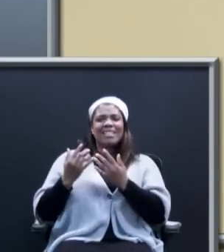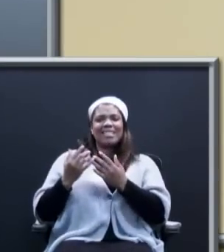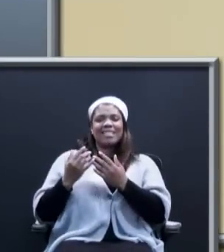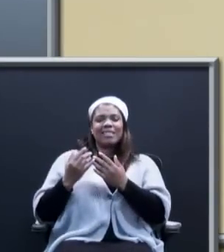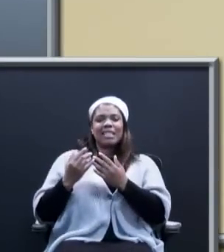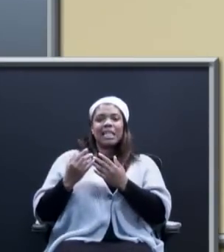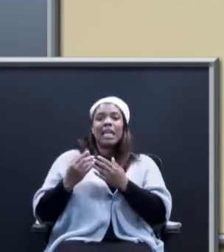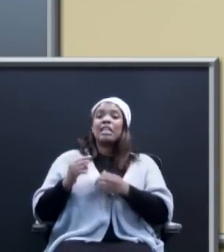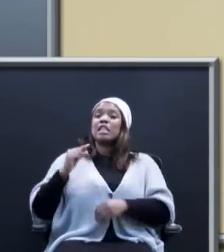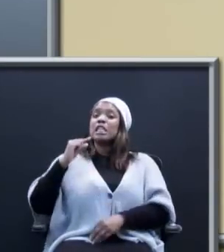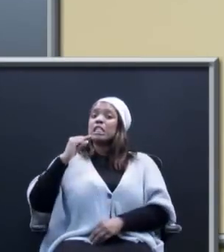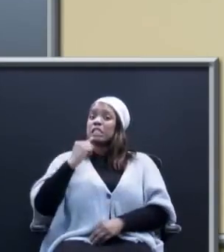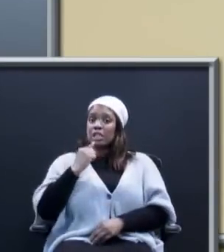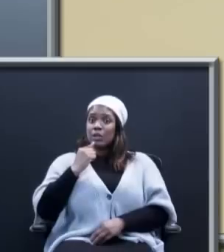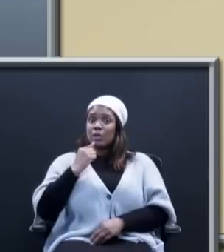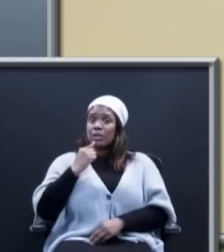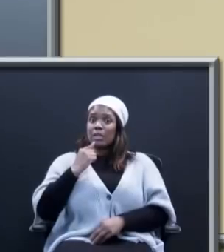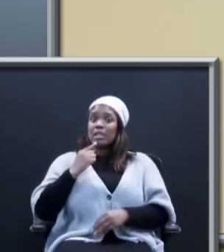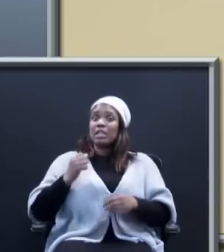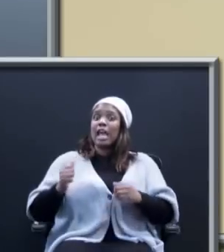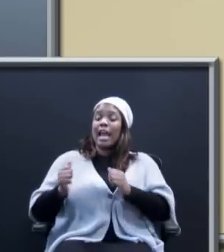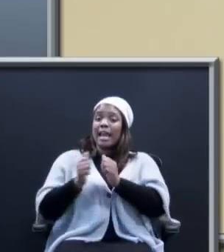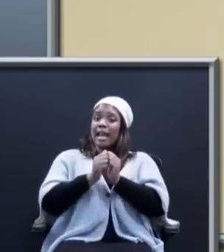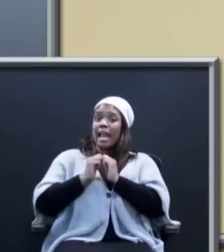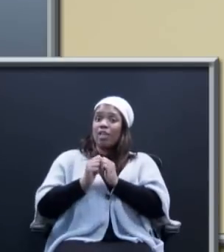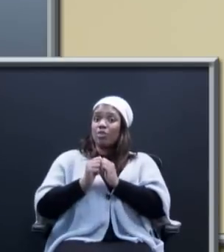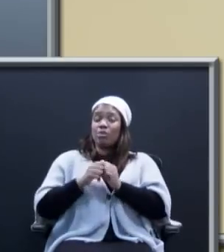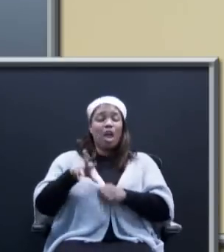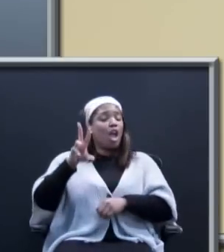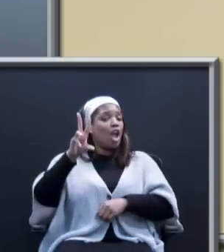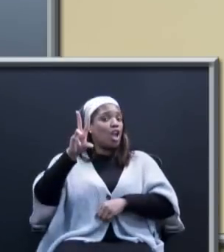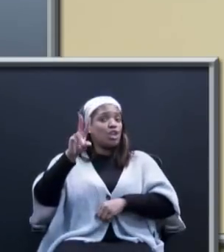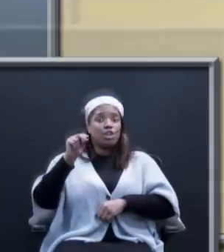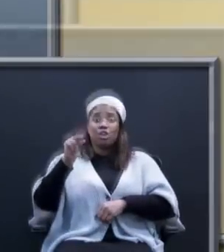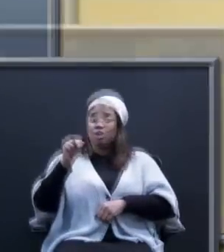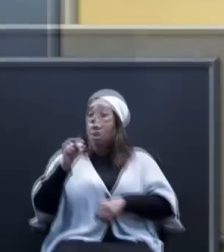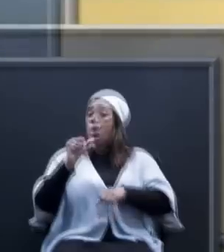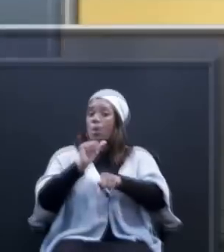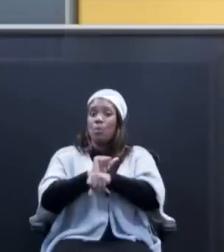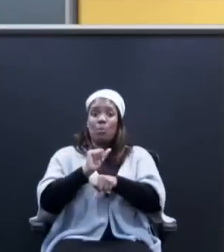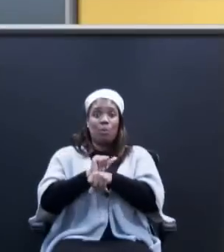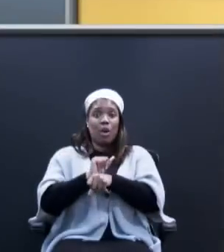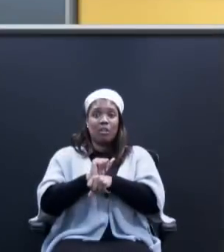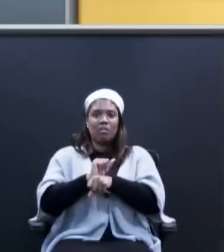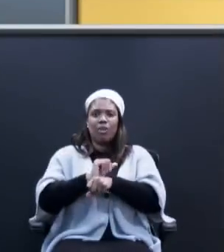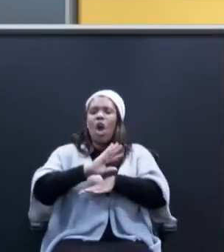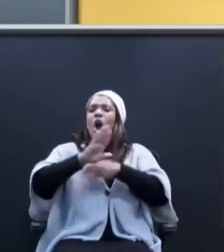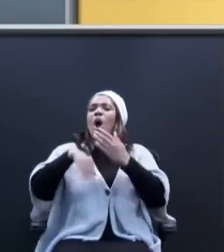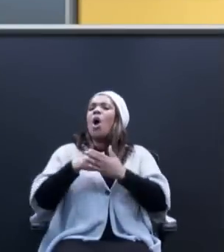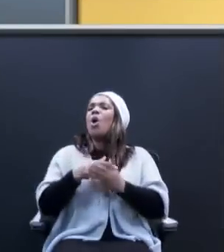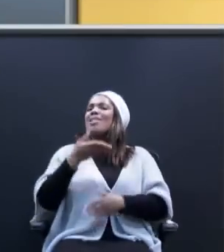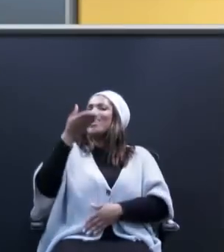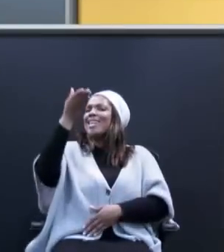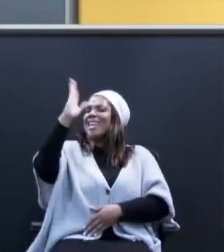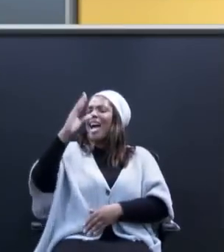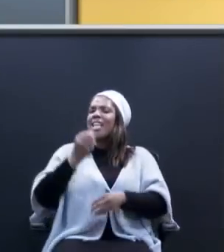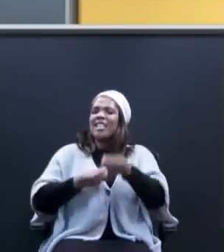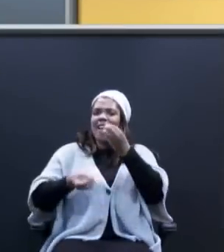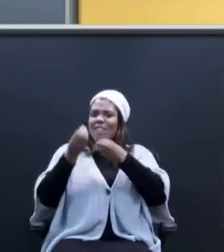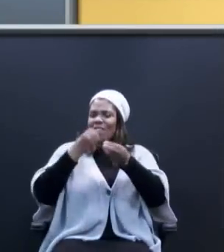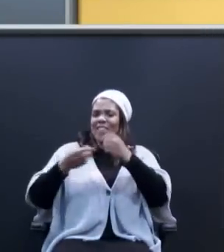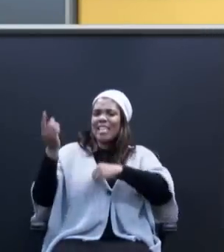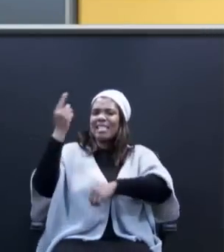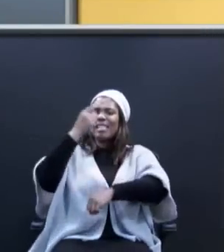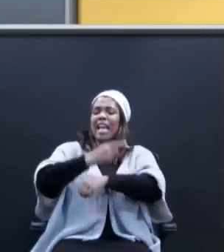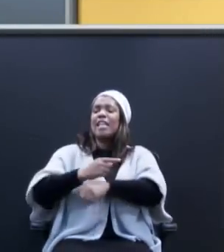solemn assembly, and you shall do no servile work therein. Well, all of God's feast days are solemn assembly, sister and brother. Even